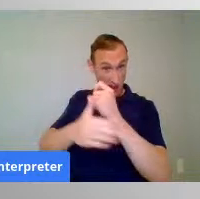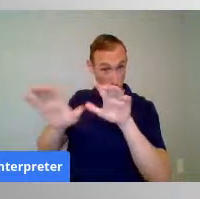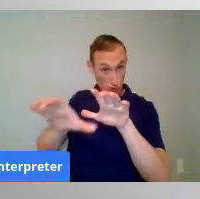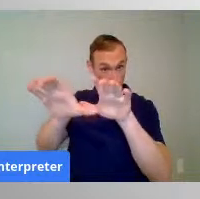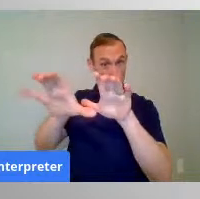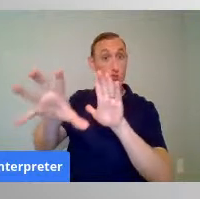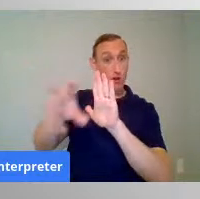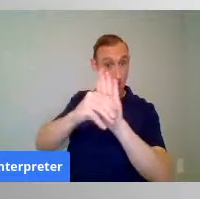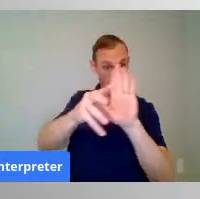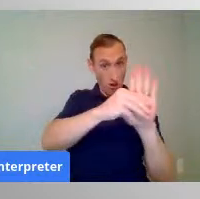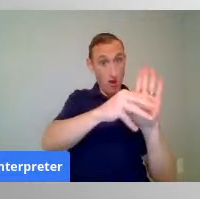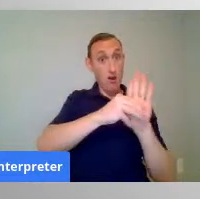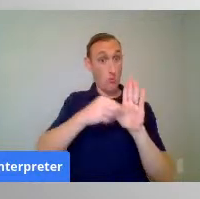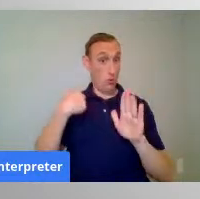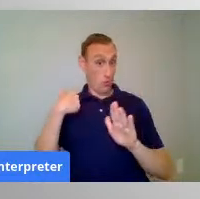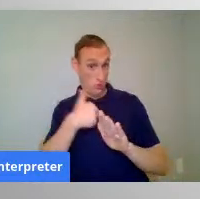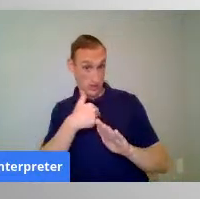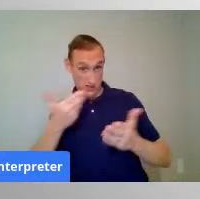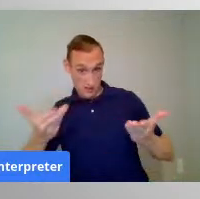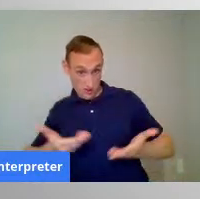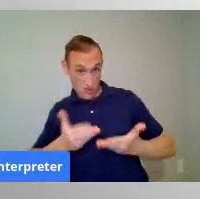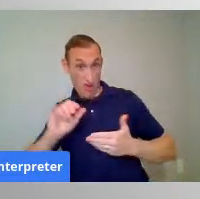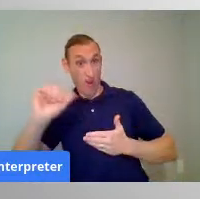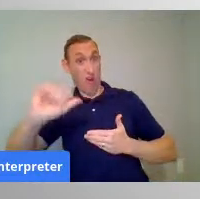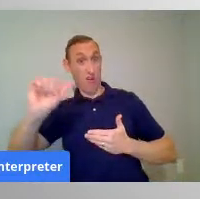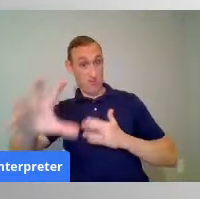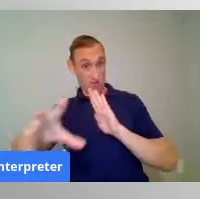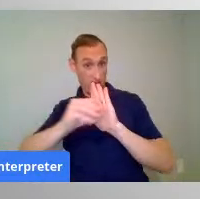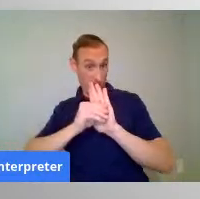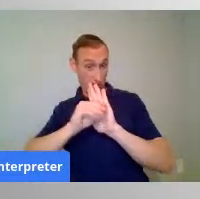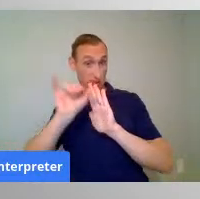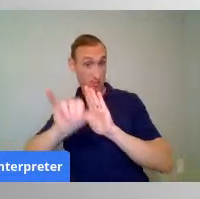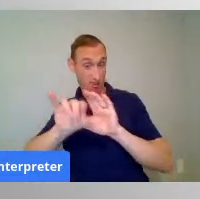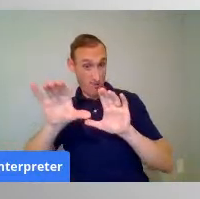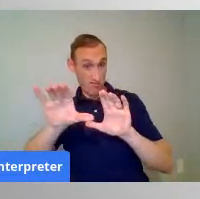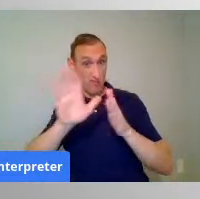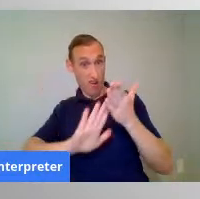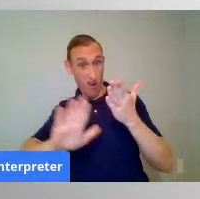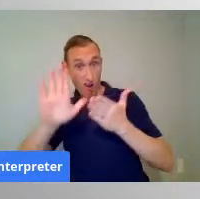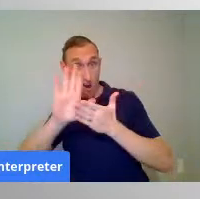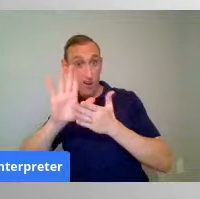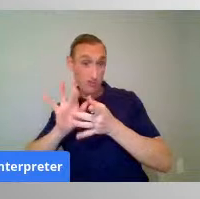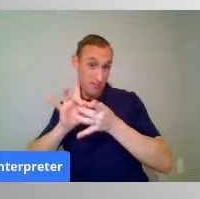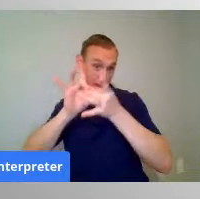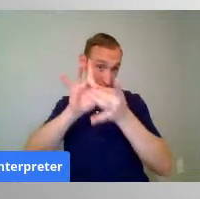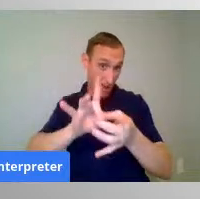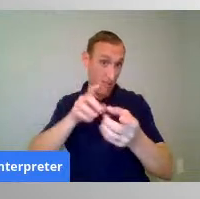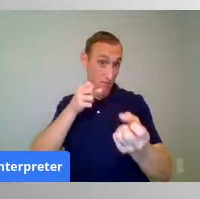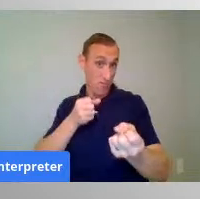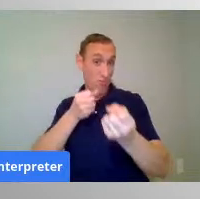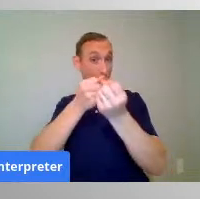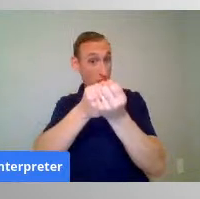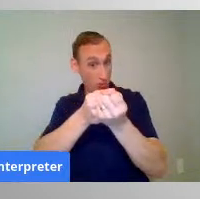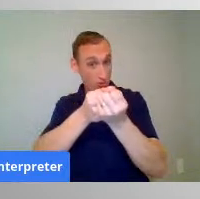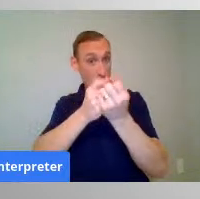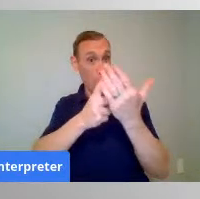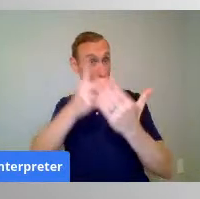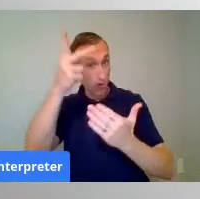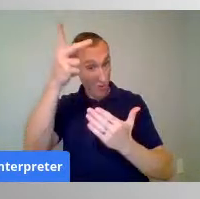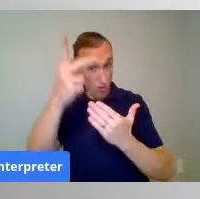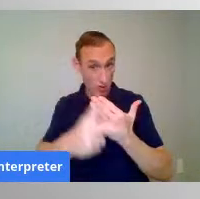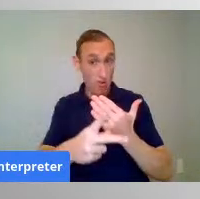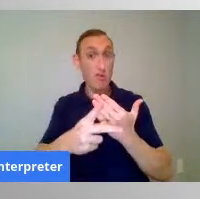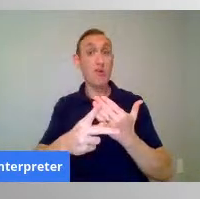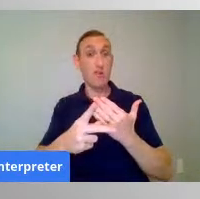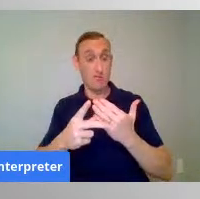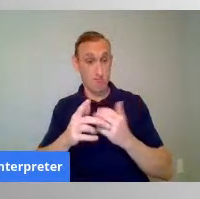exploring opportunities like that, that would get students acclimated to a college campus, get students acclimated to different